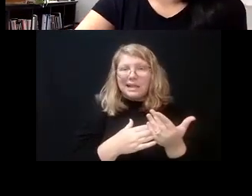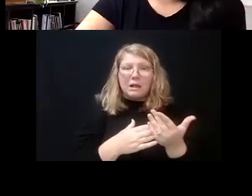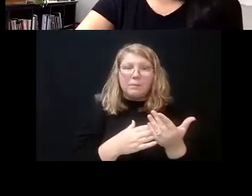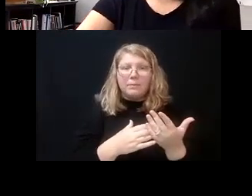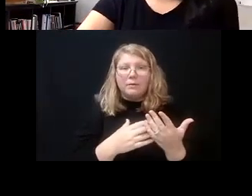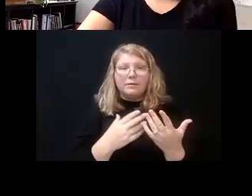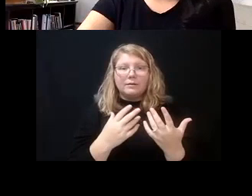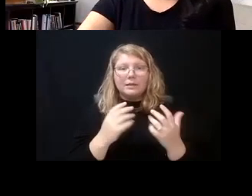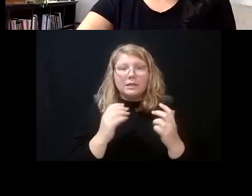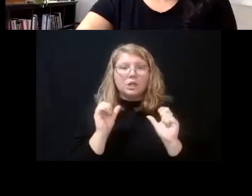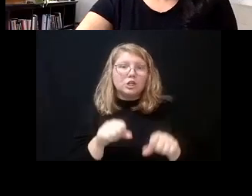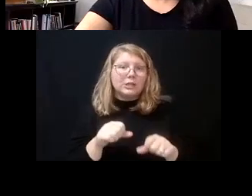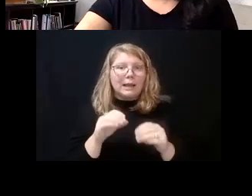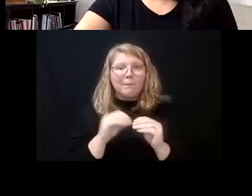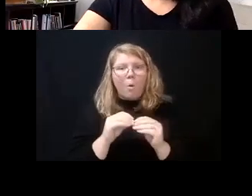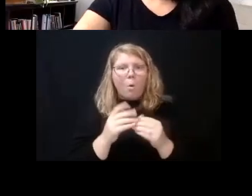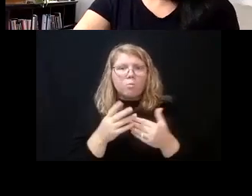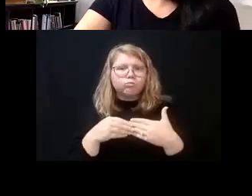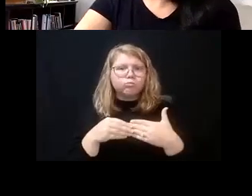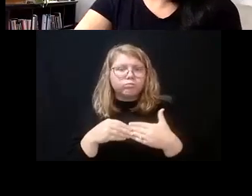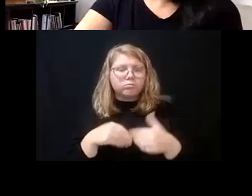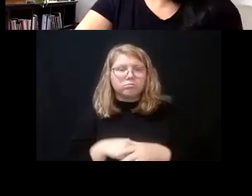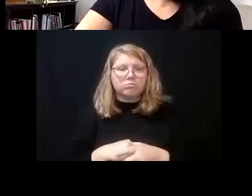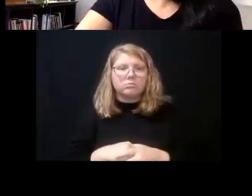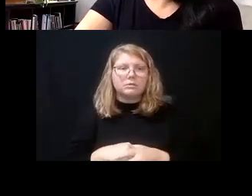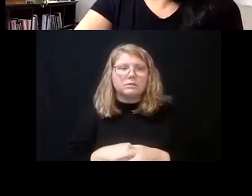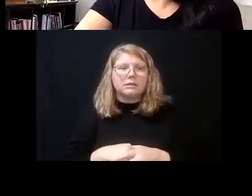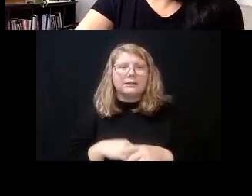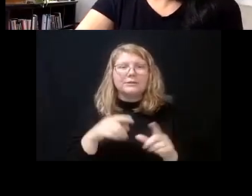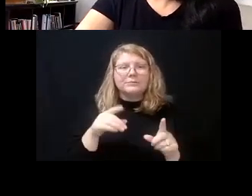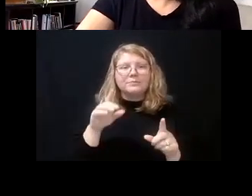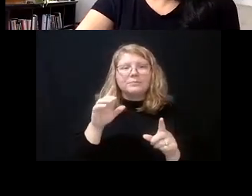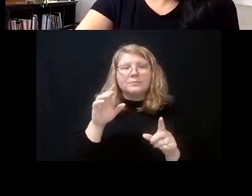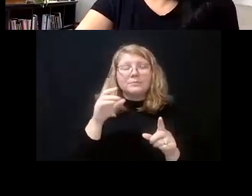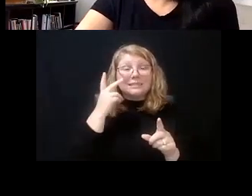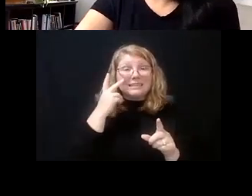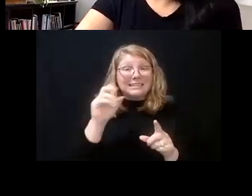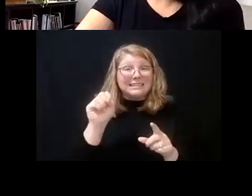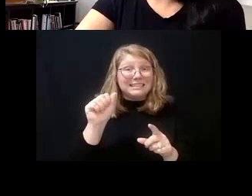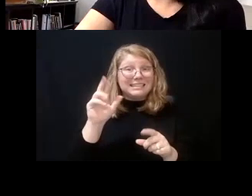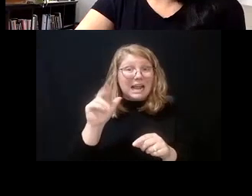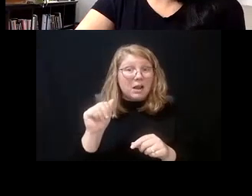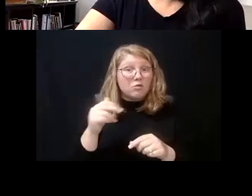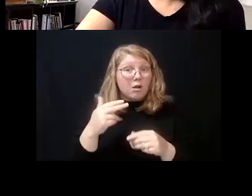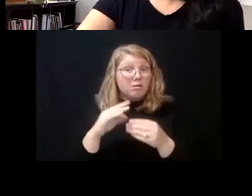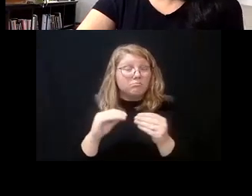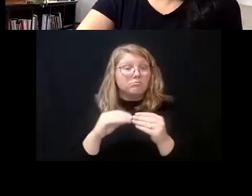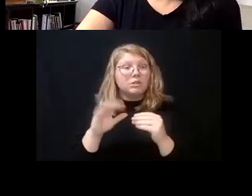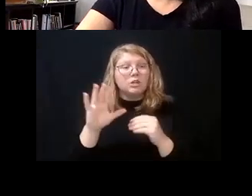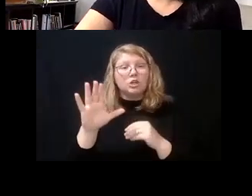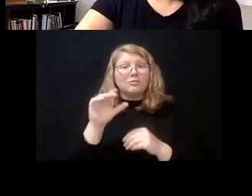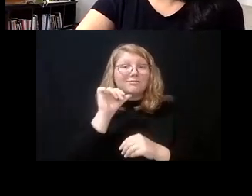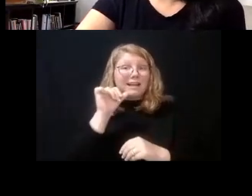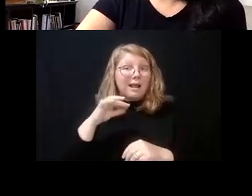could be more of a gray area. I see Sarah saying that her nonprofit started a union.